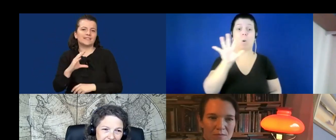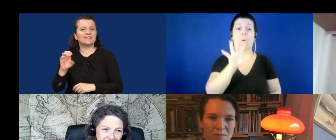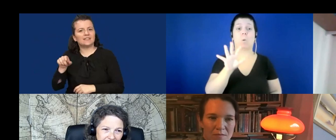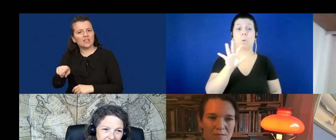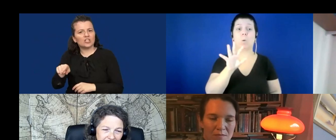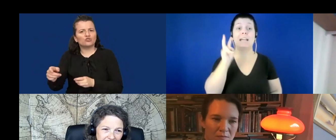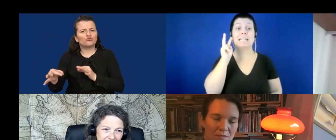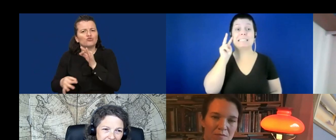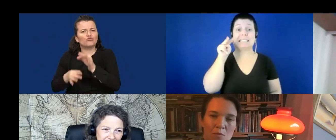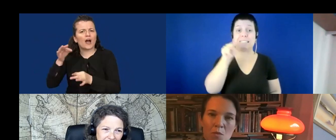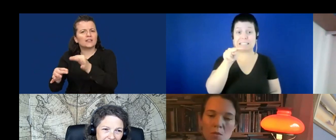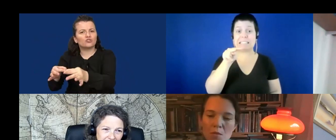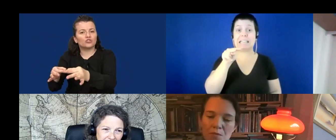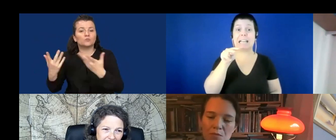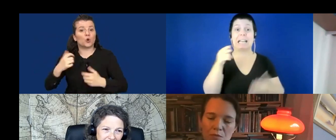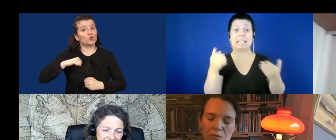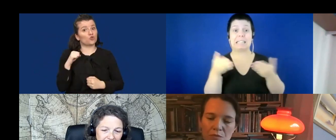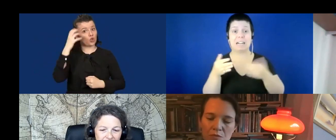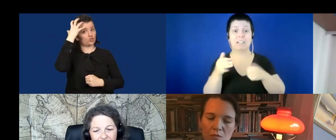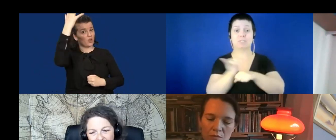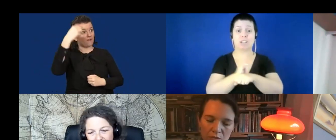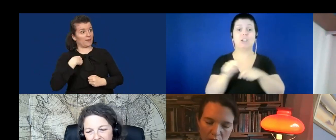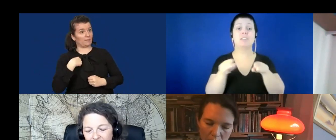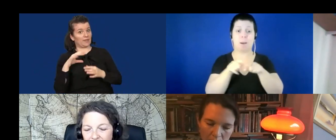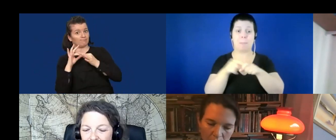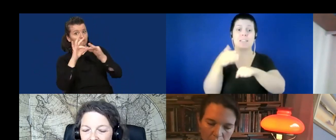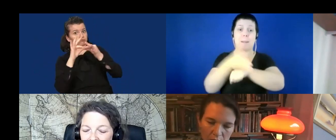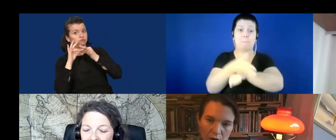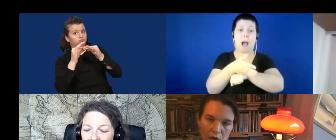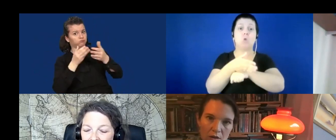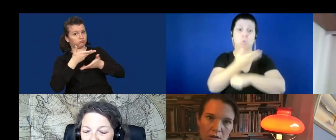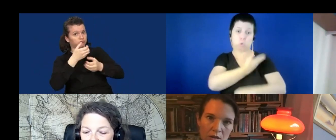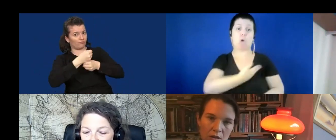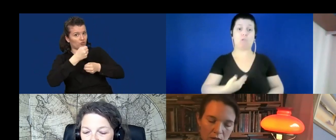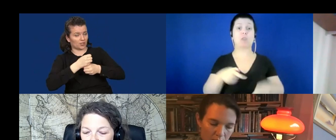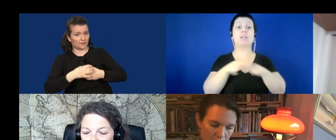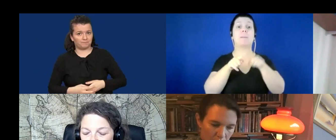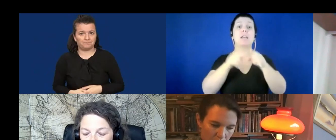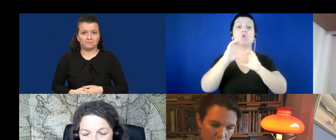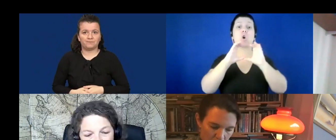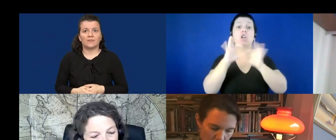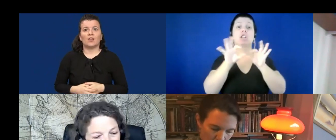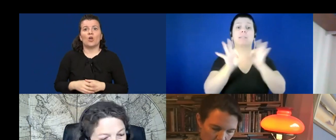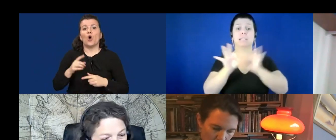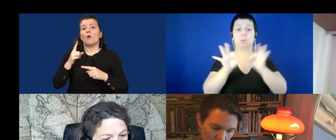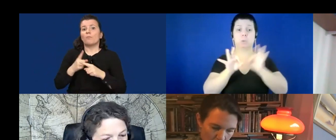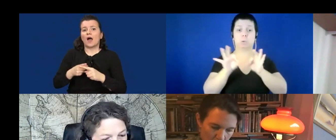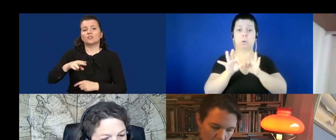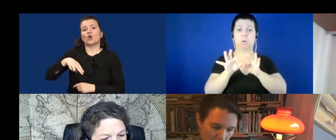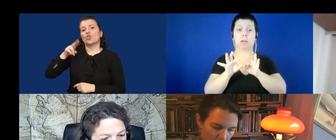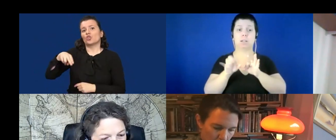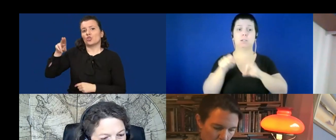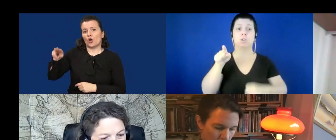work closely with Scottish Government as well. And I am also the coordinator of the Norwegian